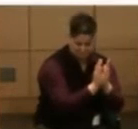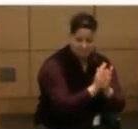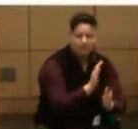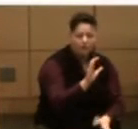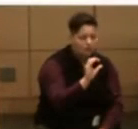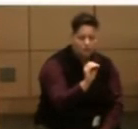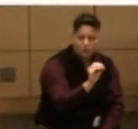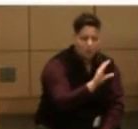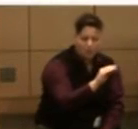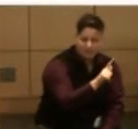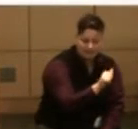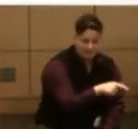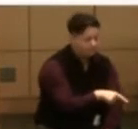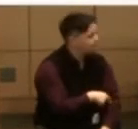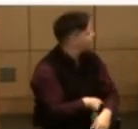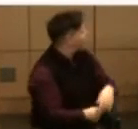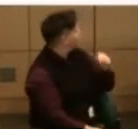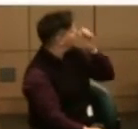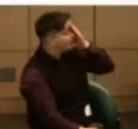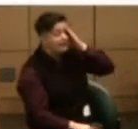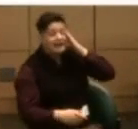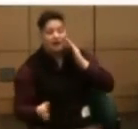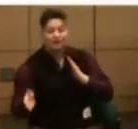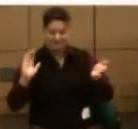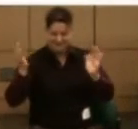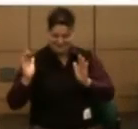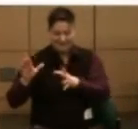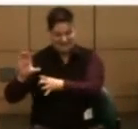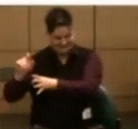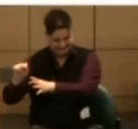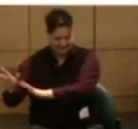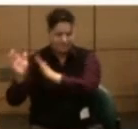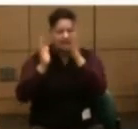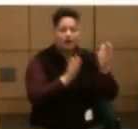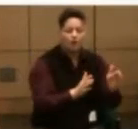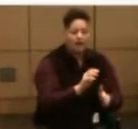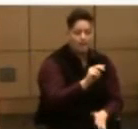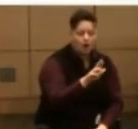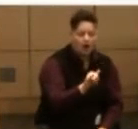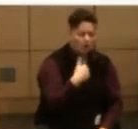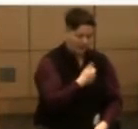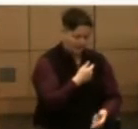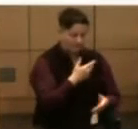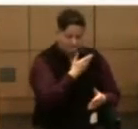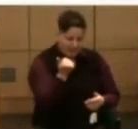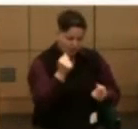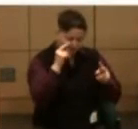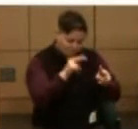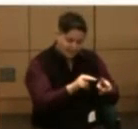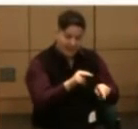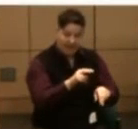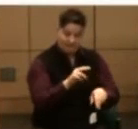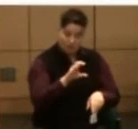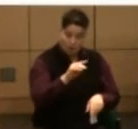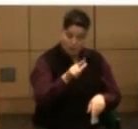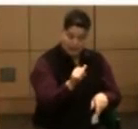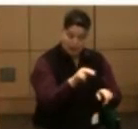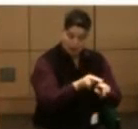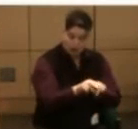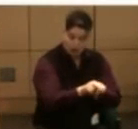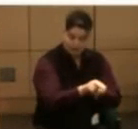On the MRI, we can more directly visualize whether there is a cochlear nerve or not. And so, again, this is the right ear.